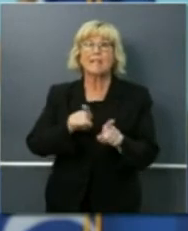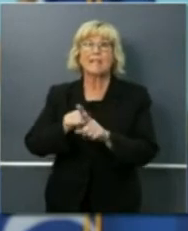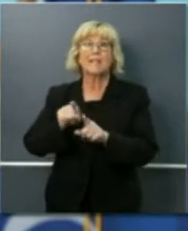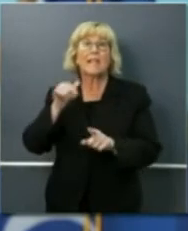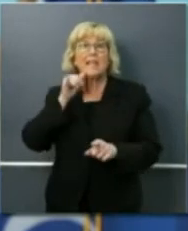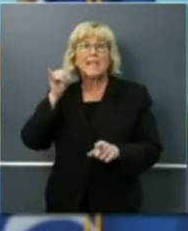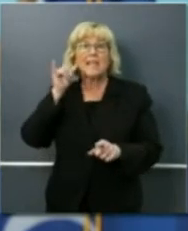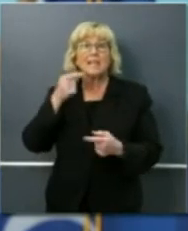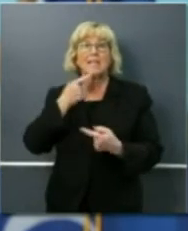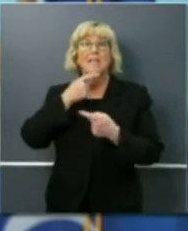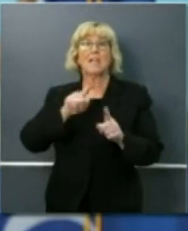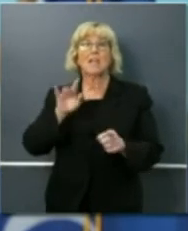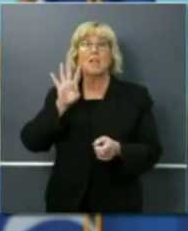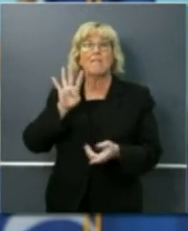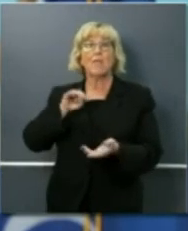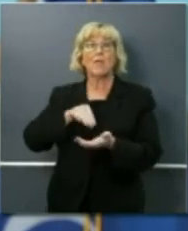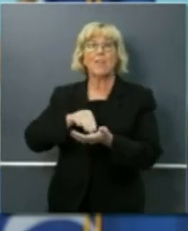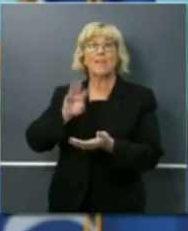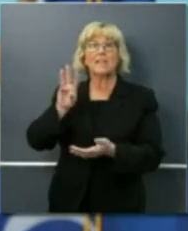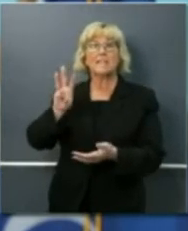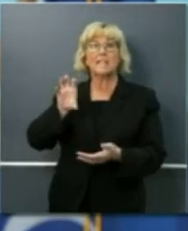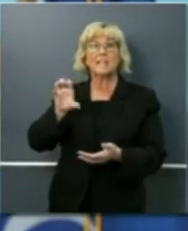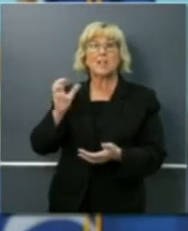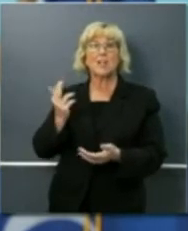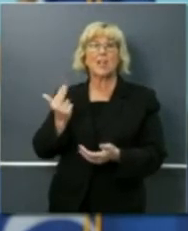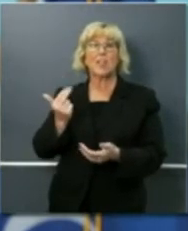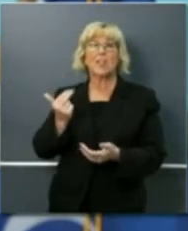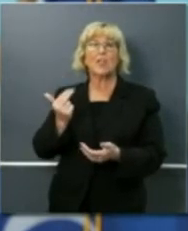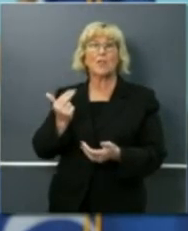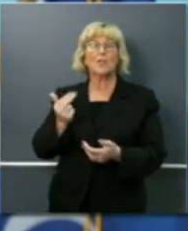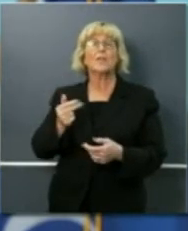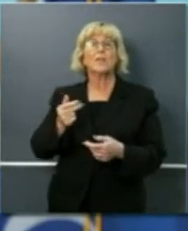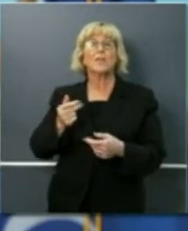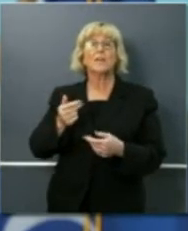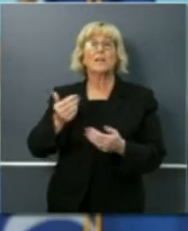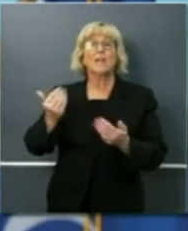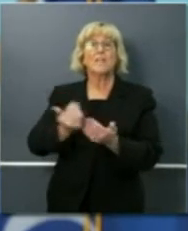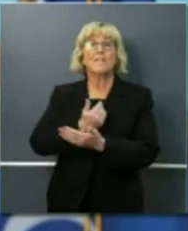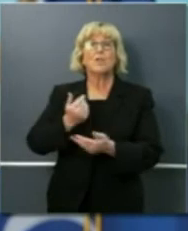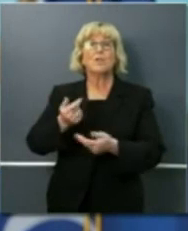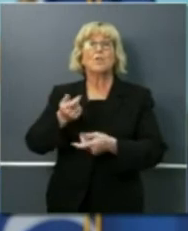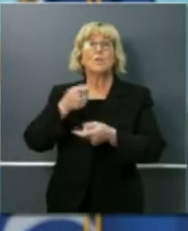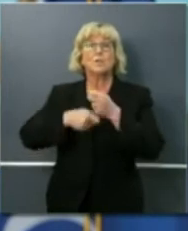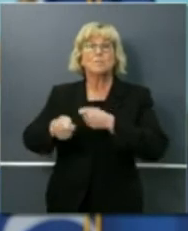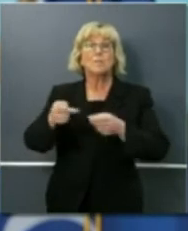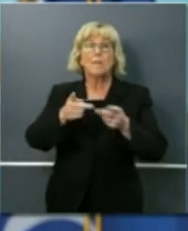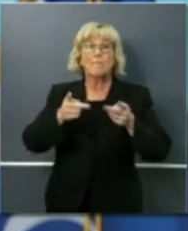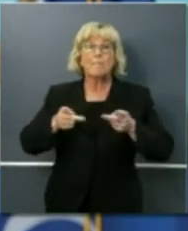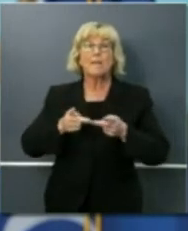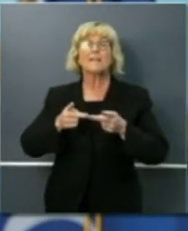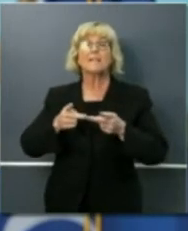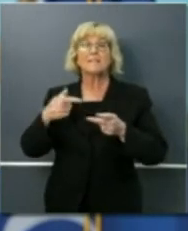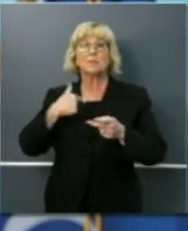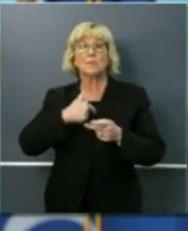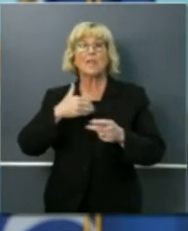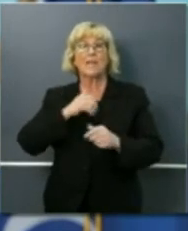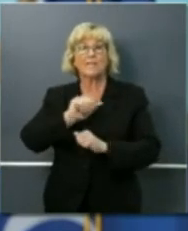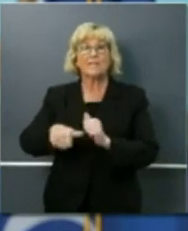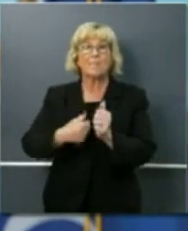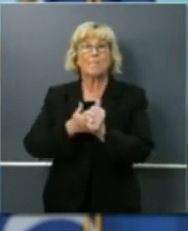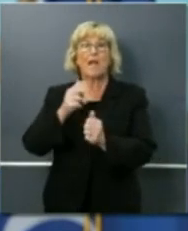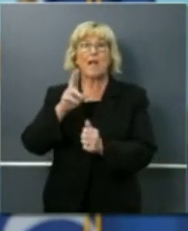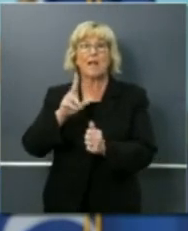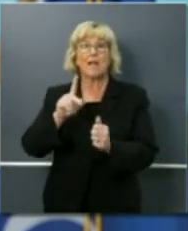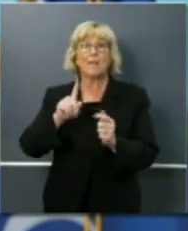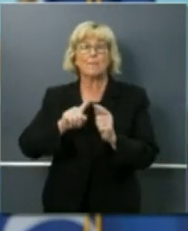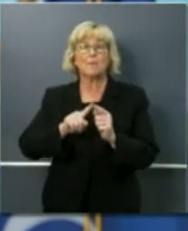the 4,613 alternative care sites to help us decompress our hospital system. It's allowed us